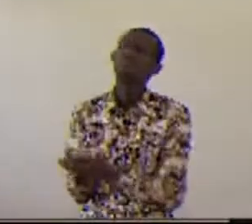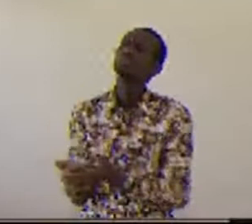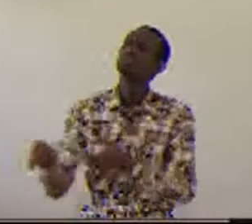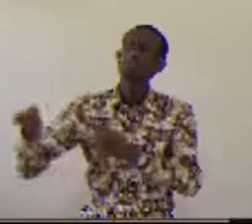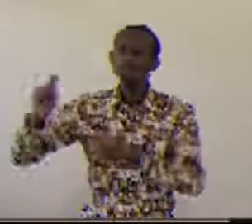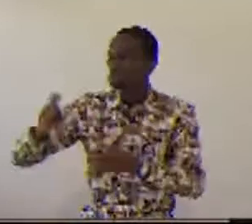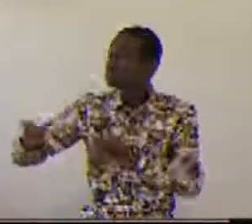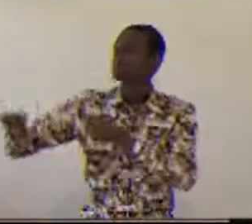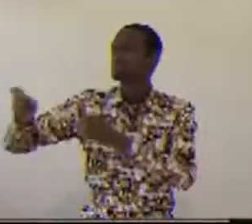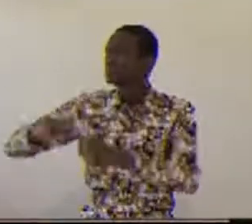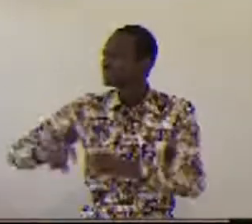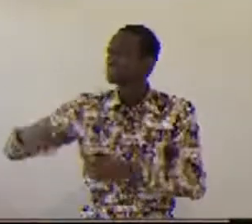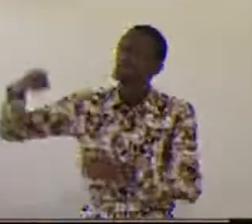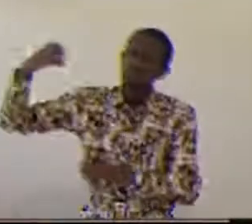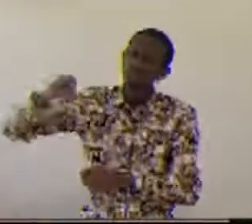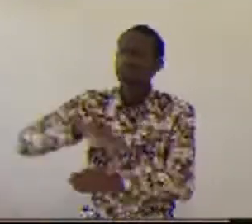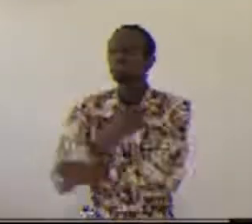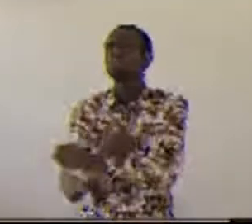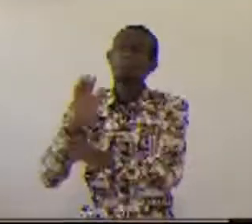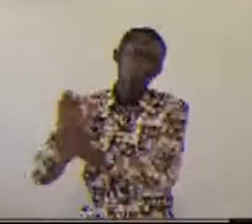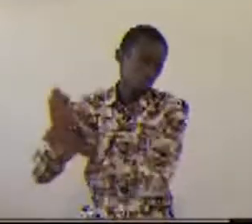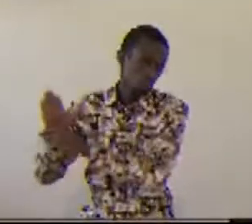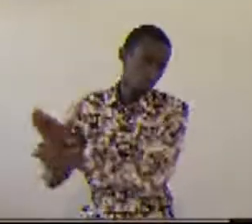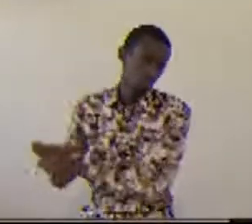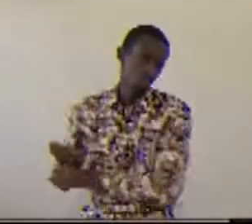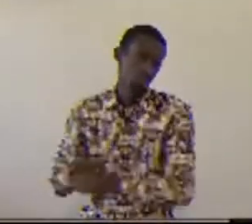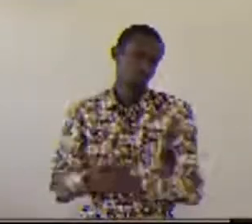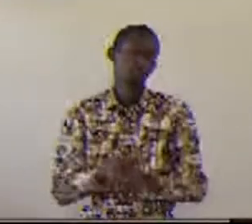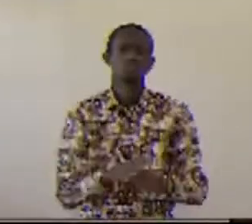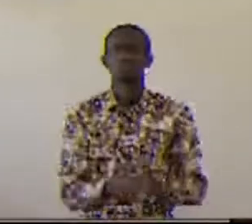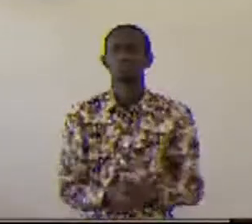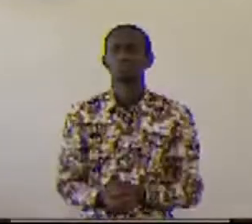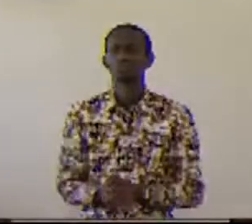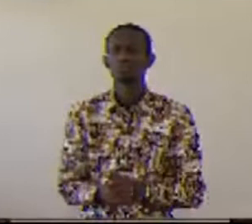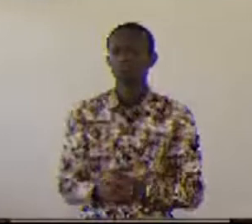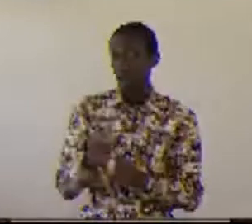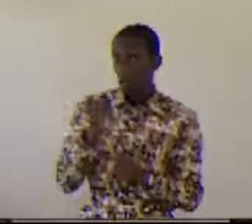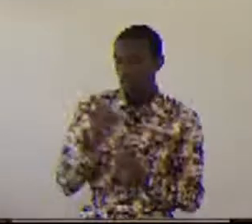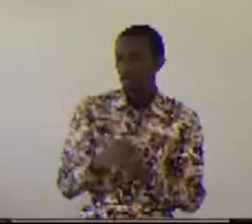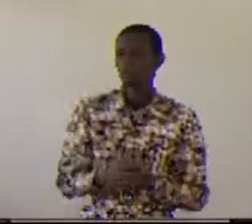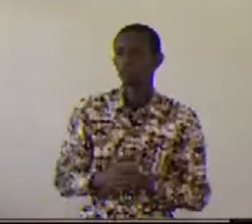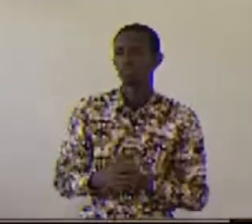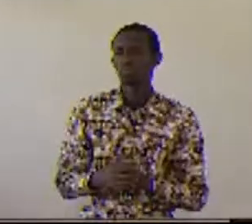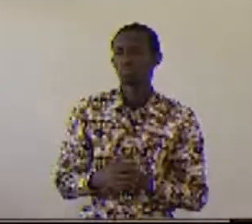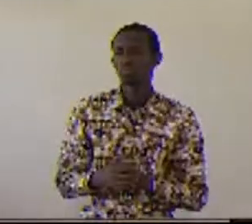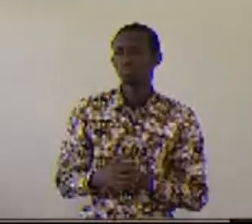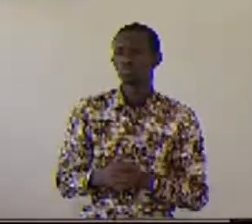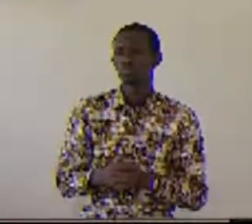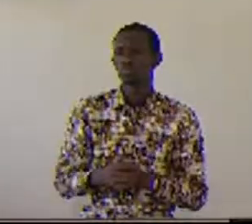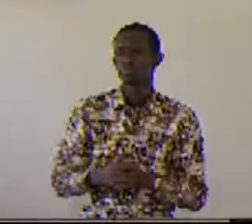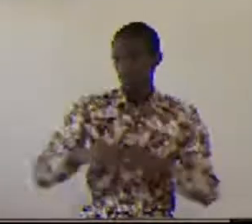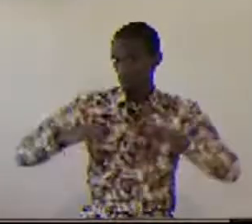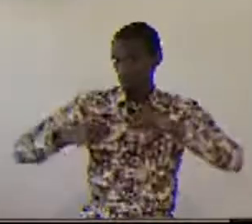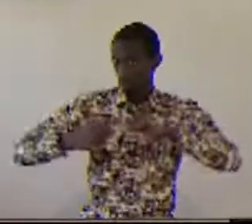electron, then the metallic character is decreasing, because that ease